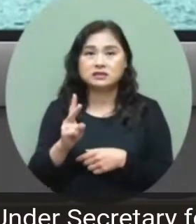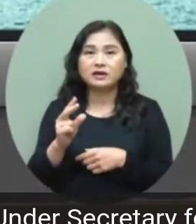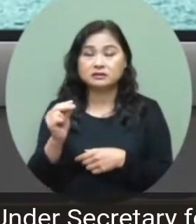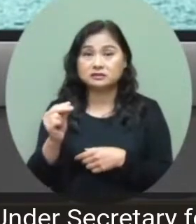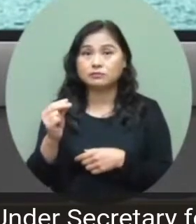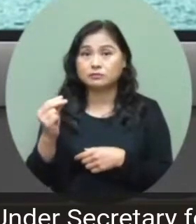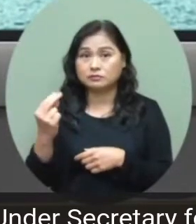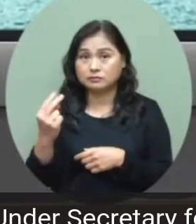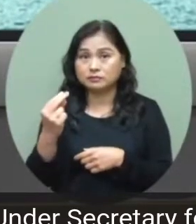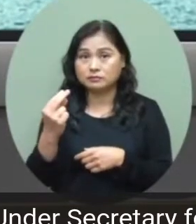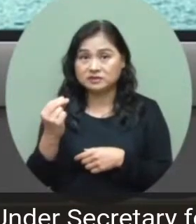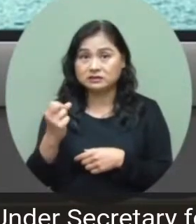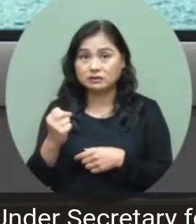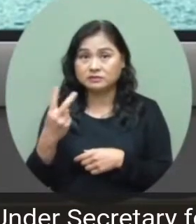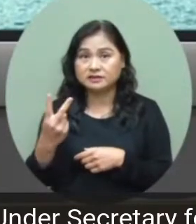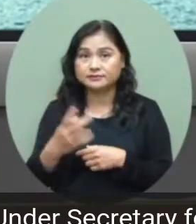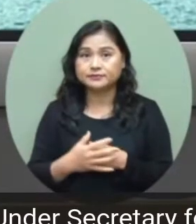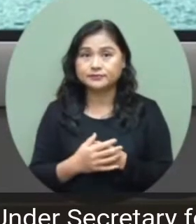cases,